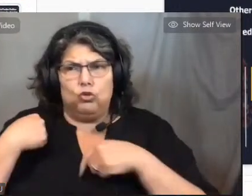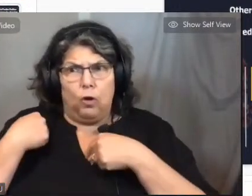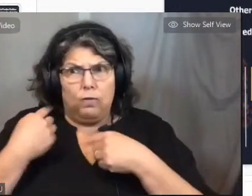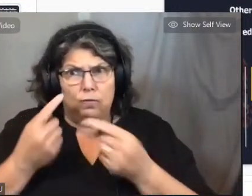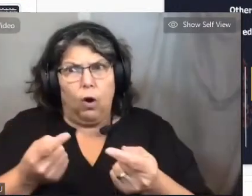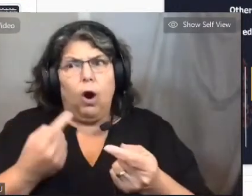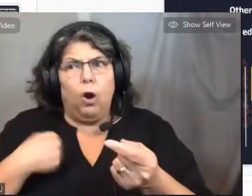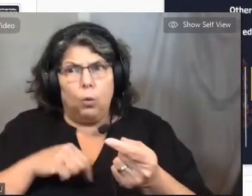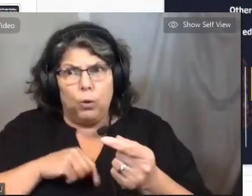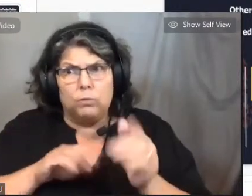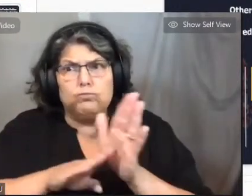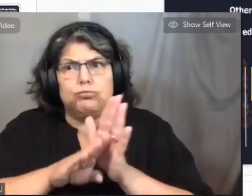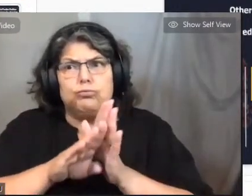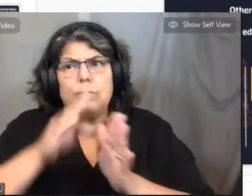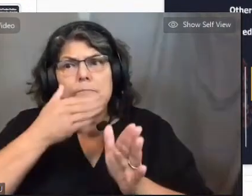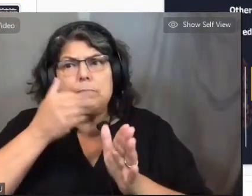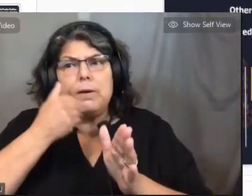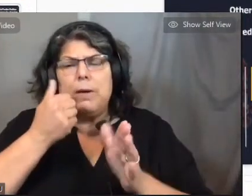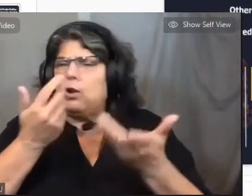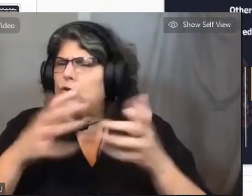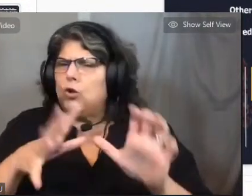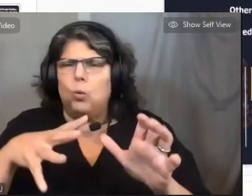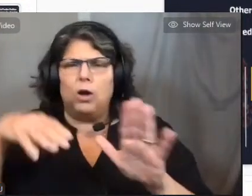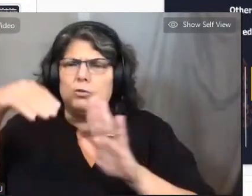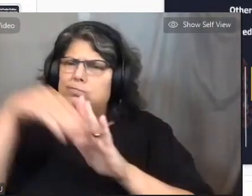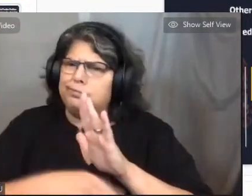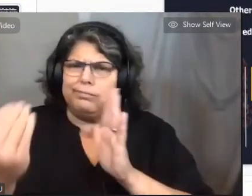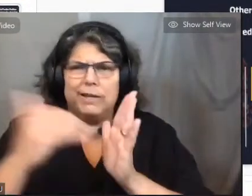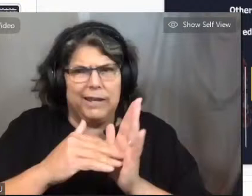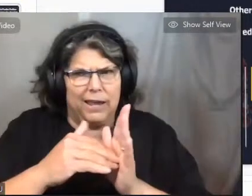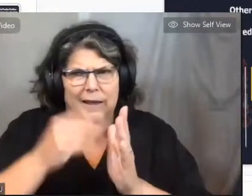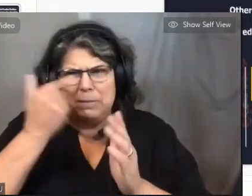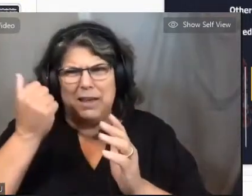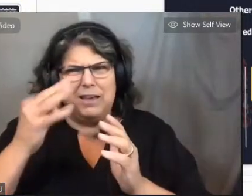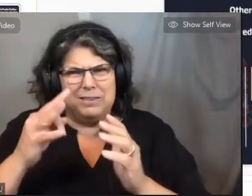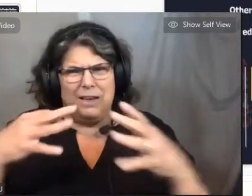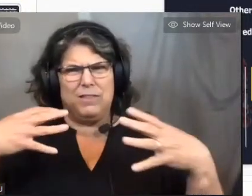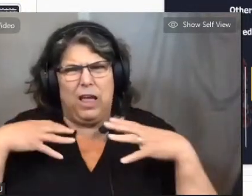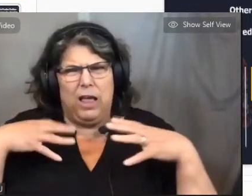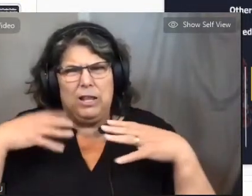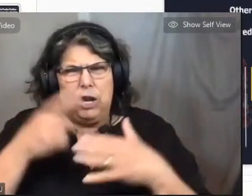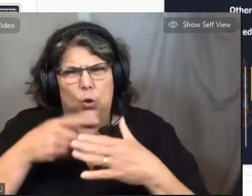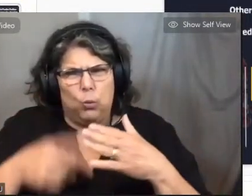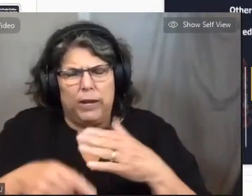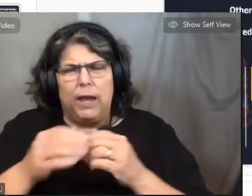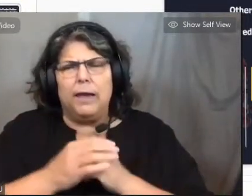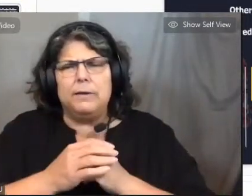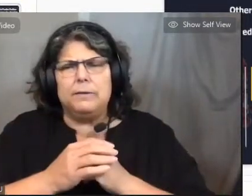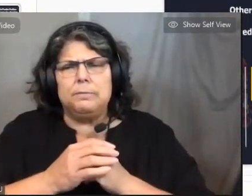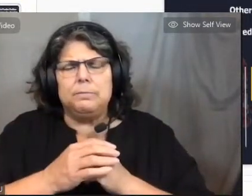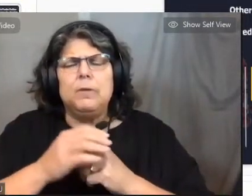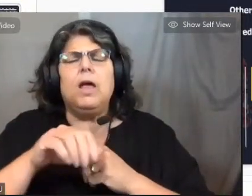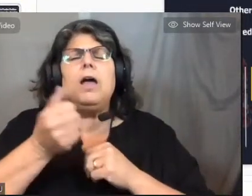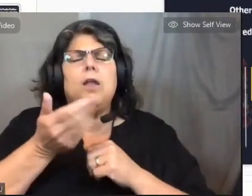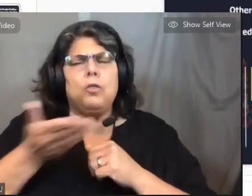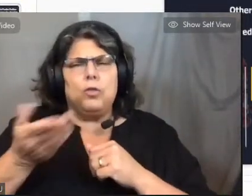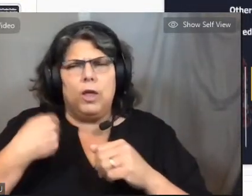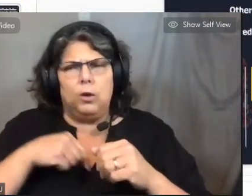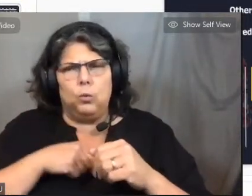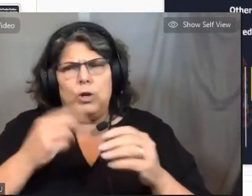holiday weekend. There is another measure that we're using in the state, And this is going to improve